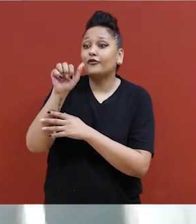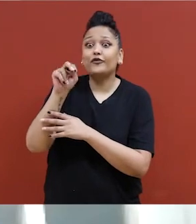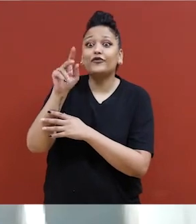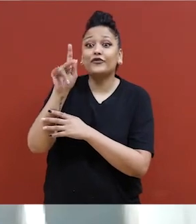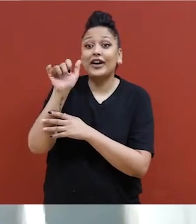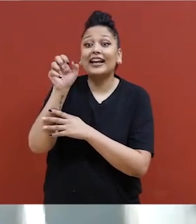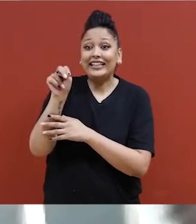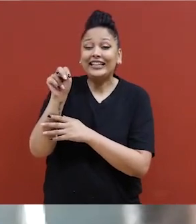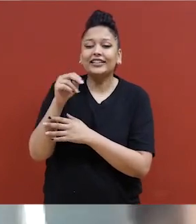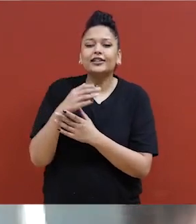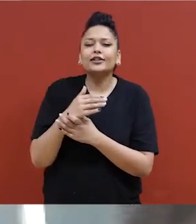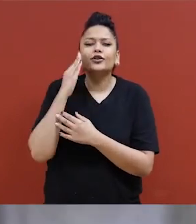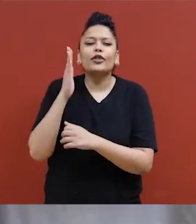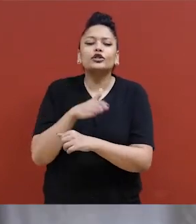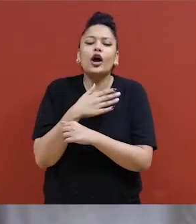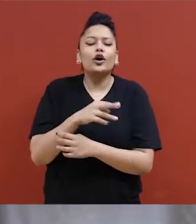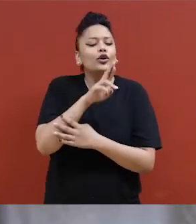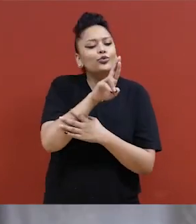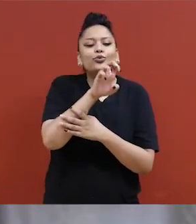RESPCT,